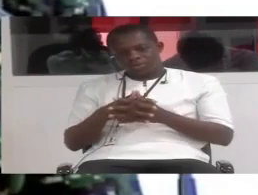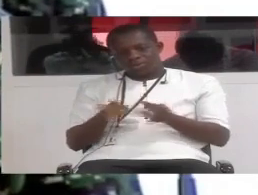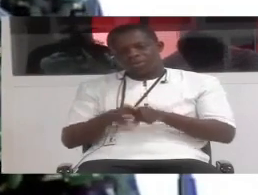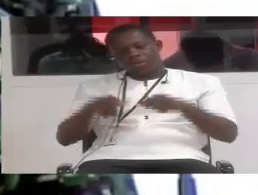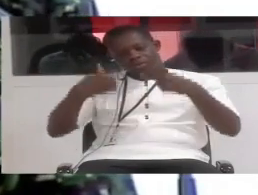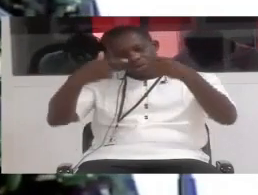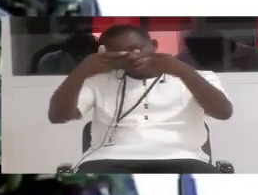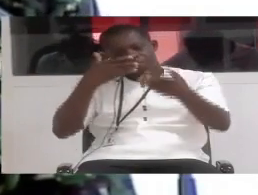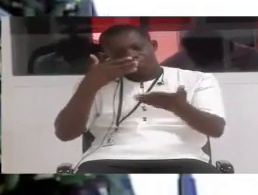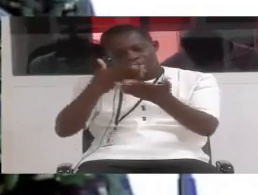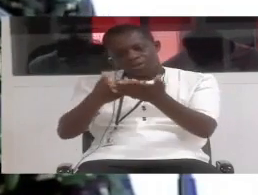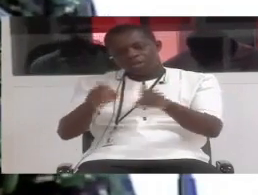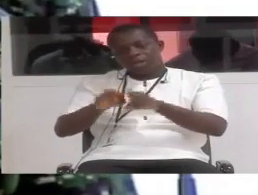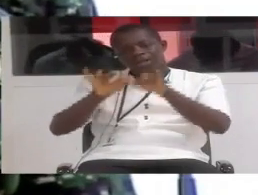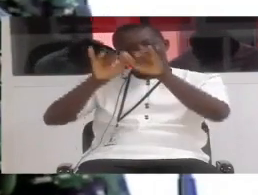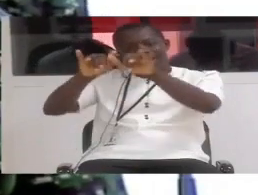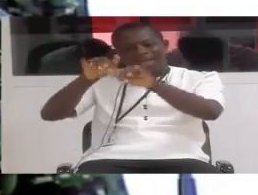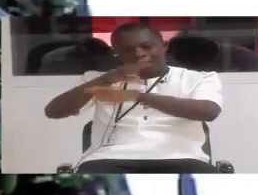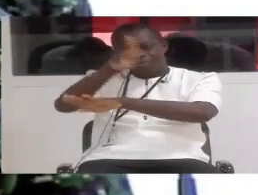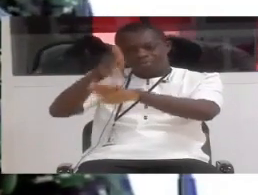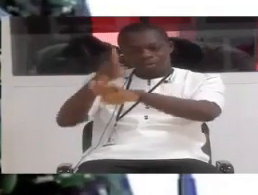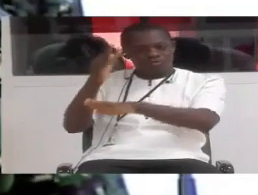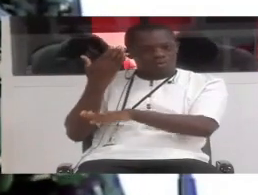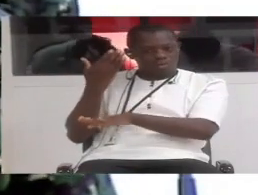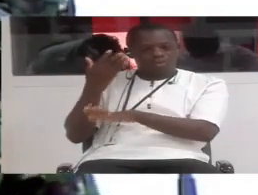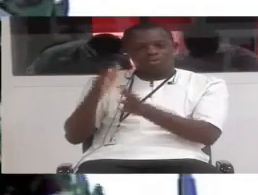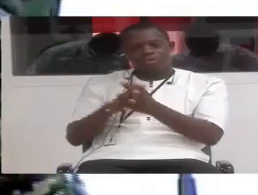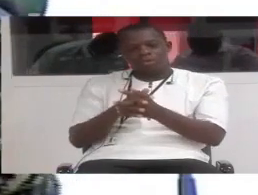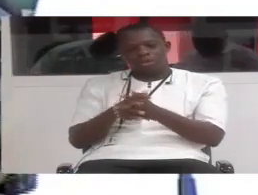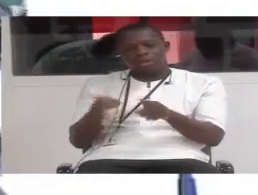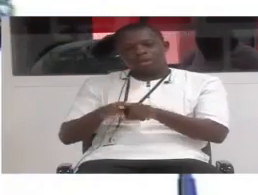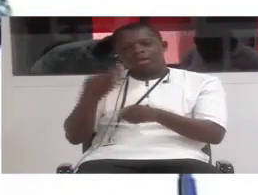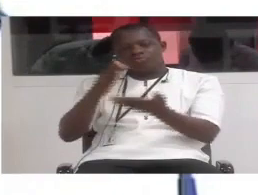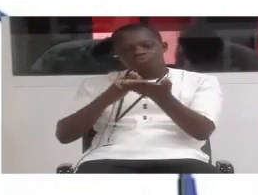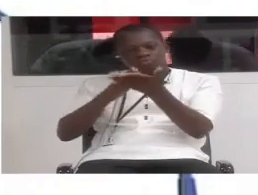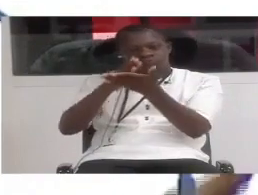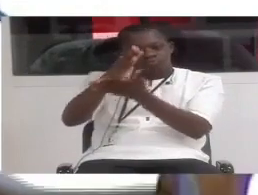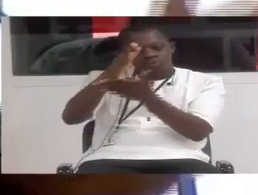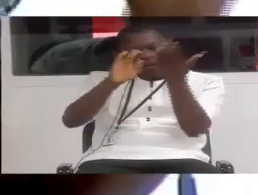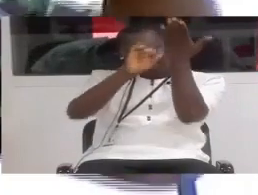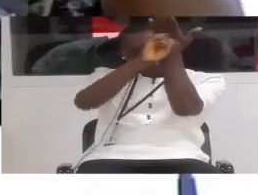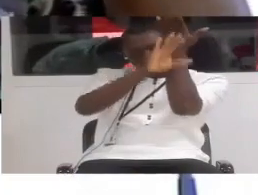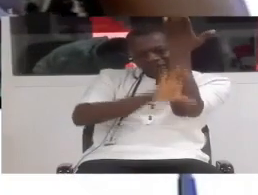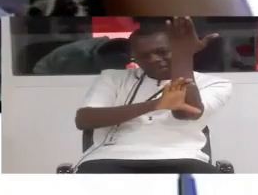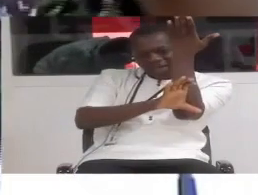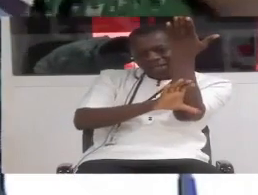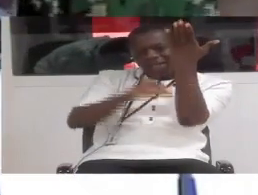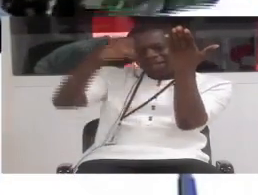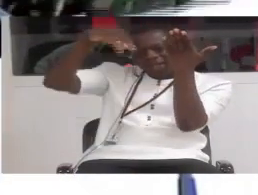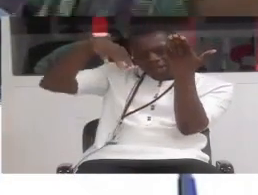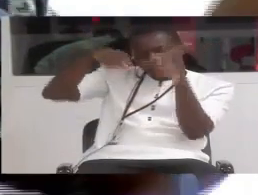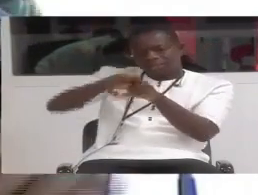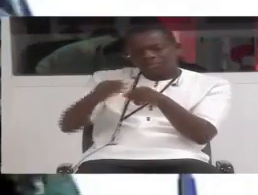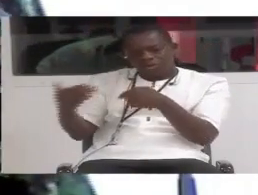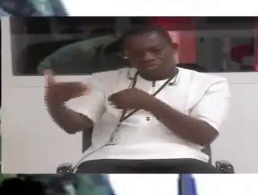Proceed, please. Fandal moy. Where they were lodged. Moy bo rombe traffic light bi kof di jemal yoni